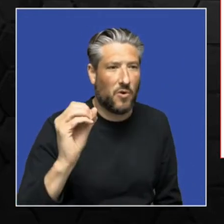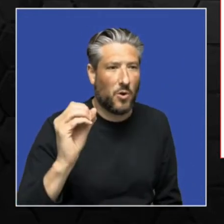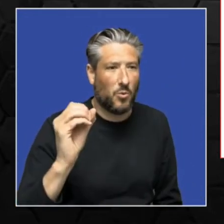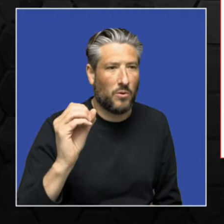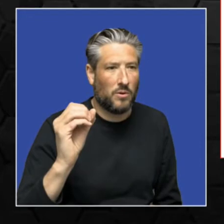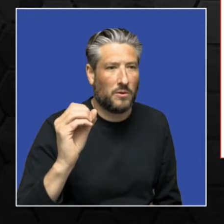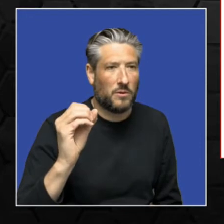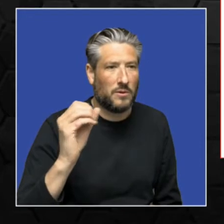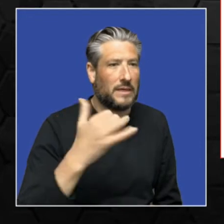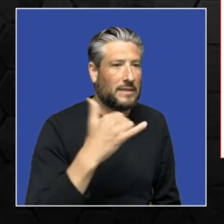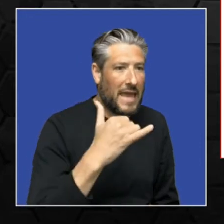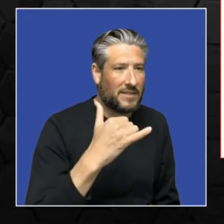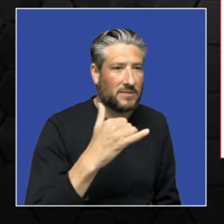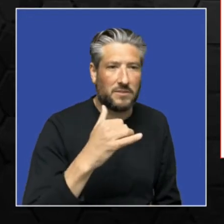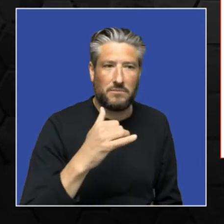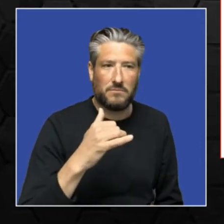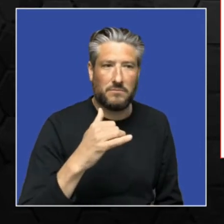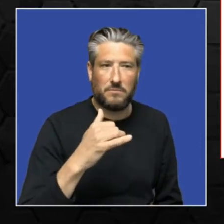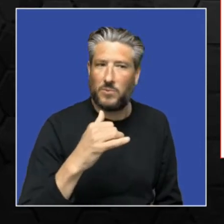cat, and